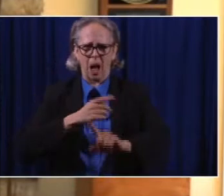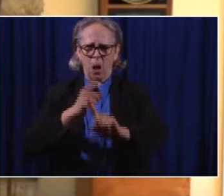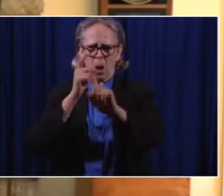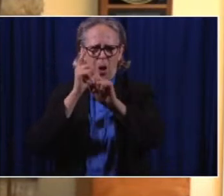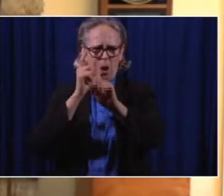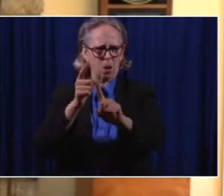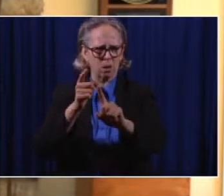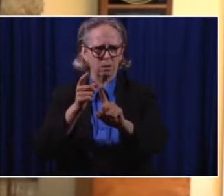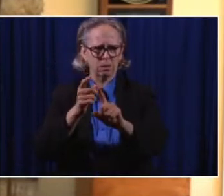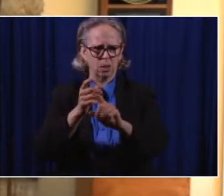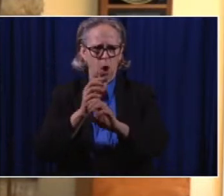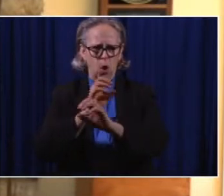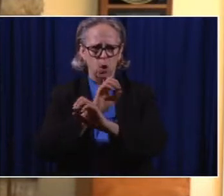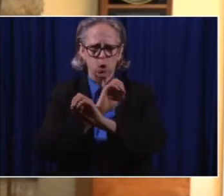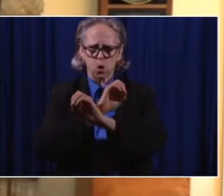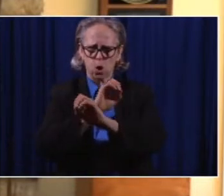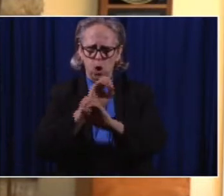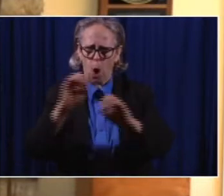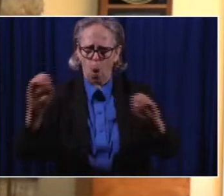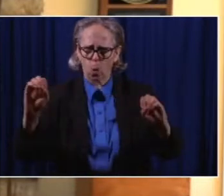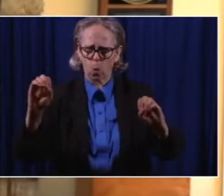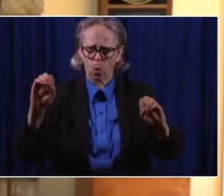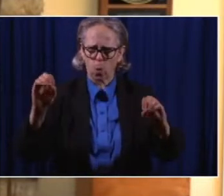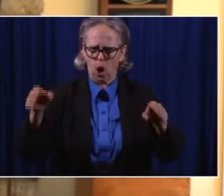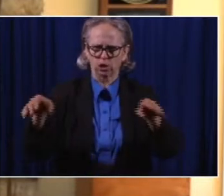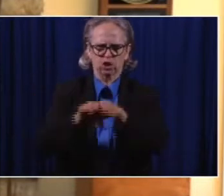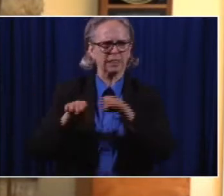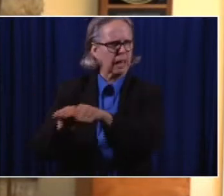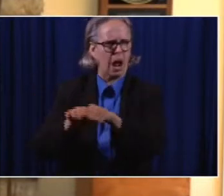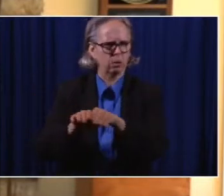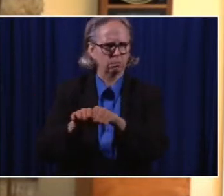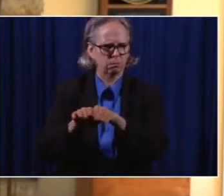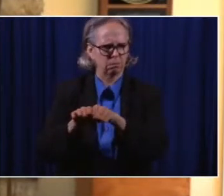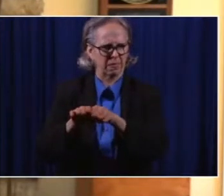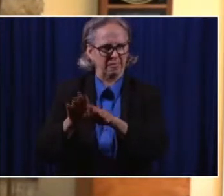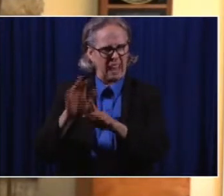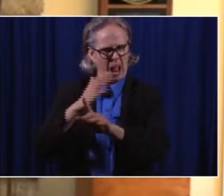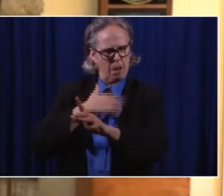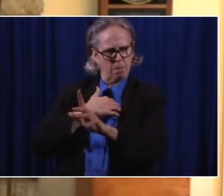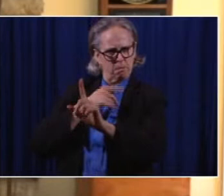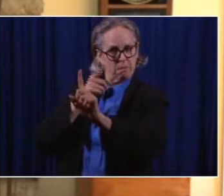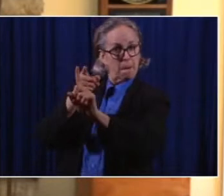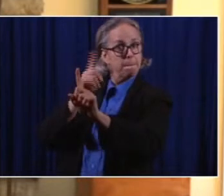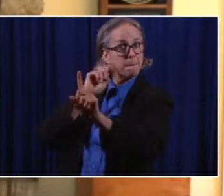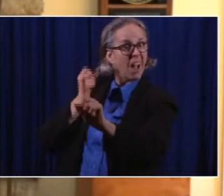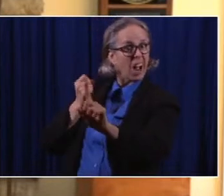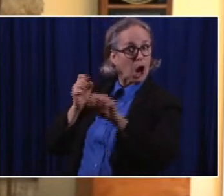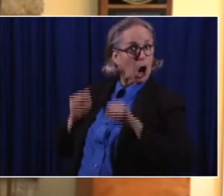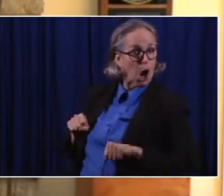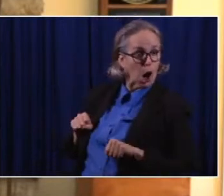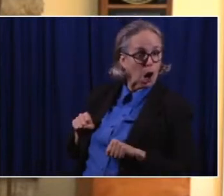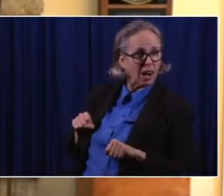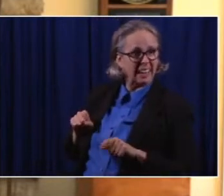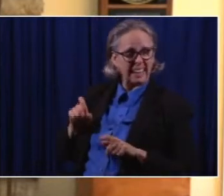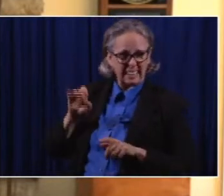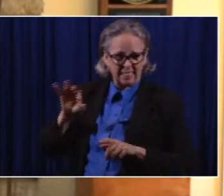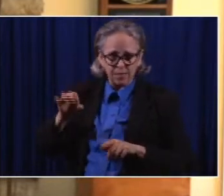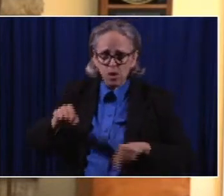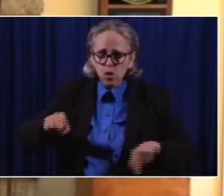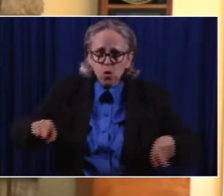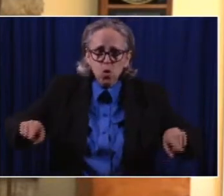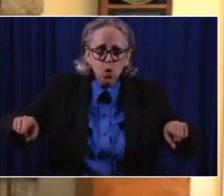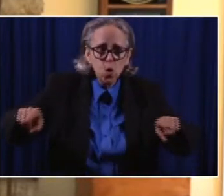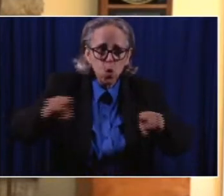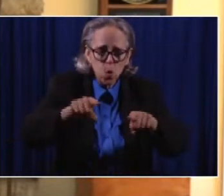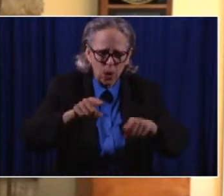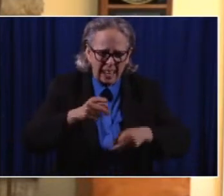And the way we can avoid a shutdown is if all of us are very careful. We can do most of the